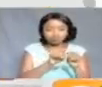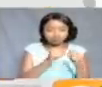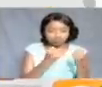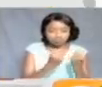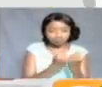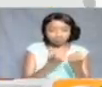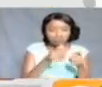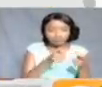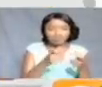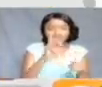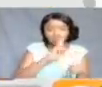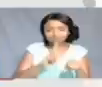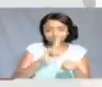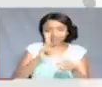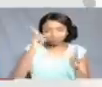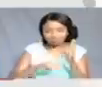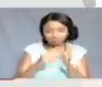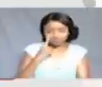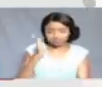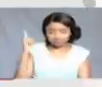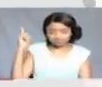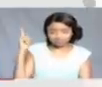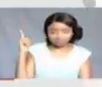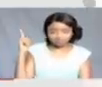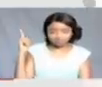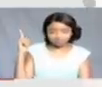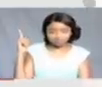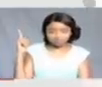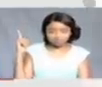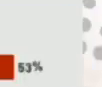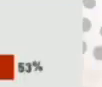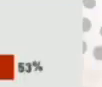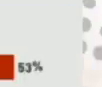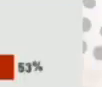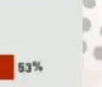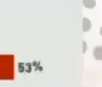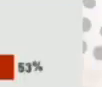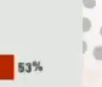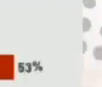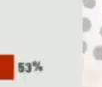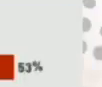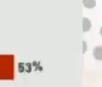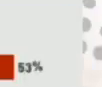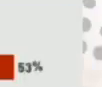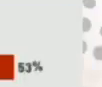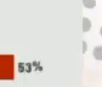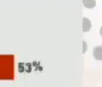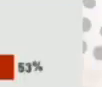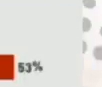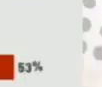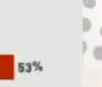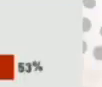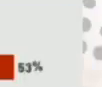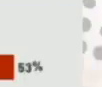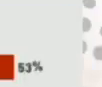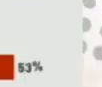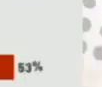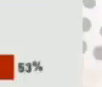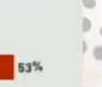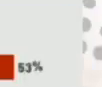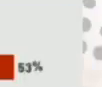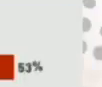it comes to relaying information, right up there. And we can see that it is, we'll make the screen a bit bigger behind me,